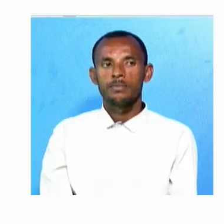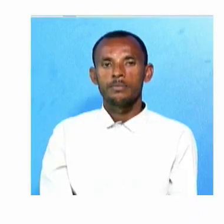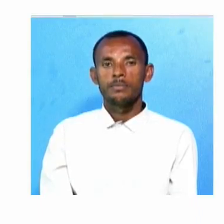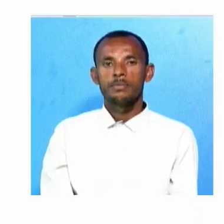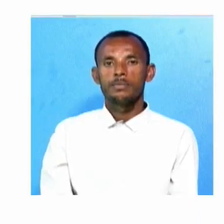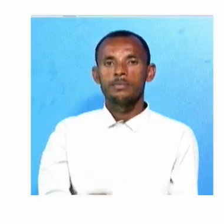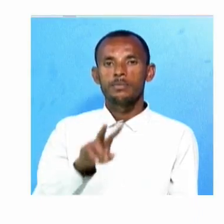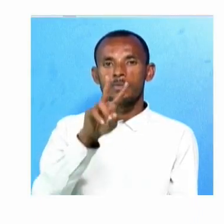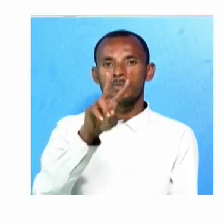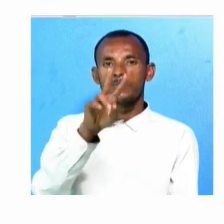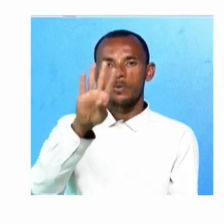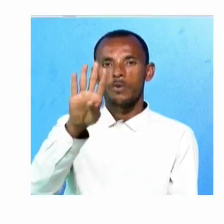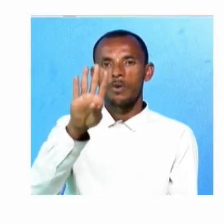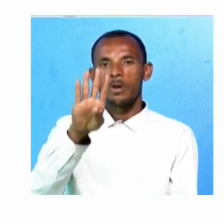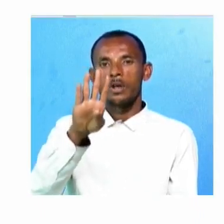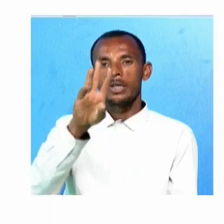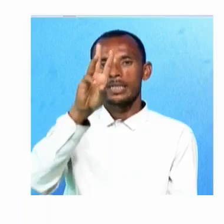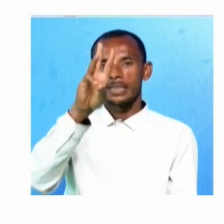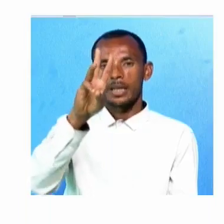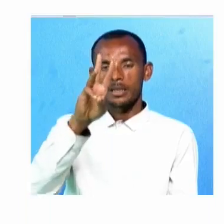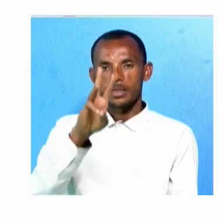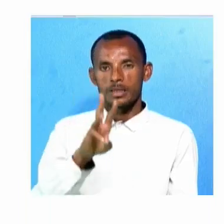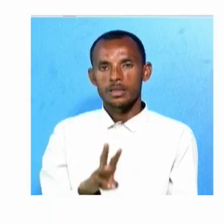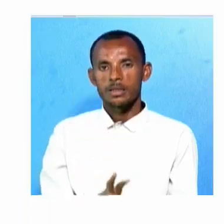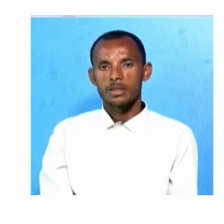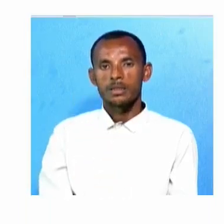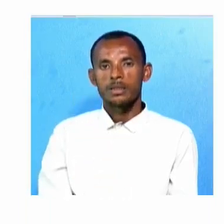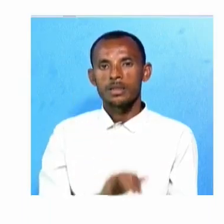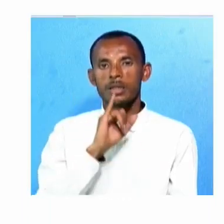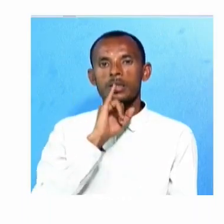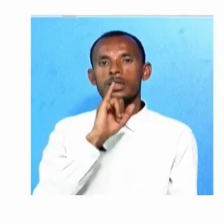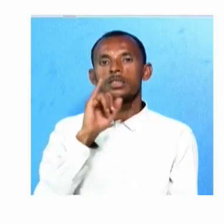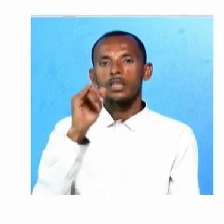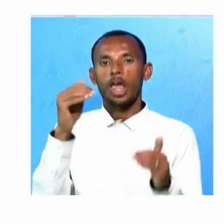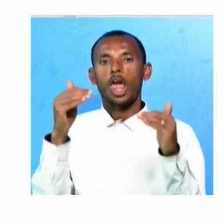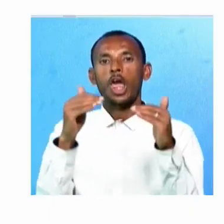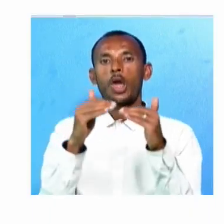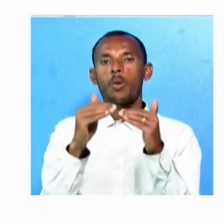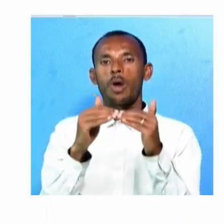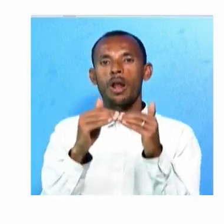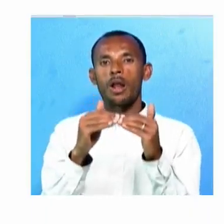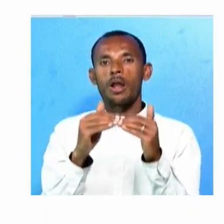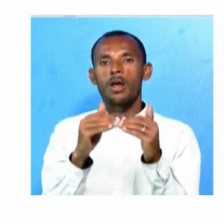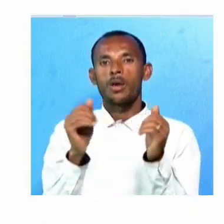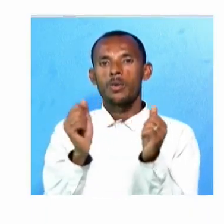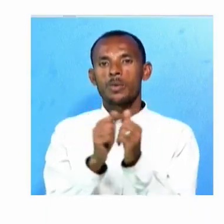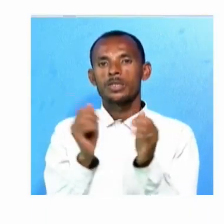2, 4, 6 is equal with set